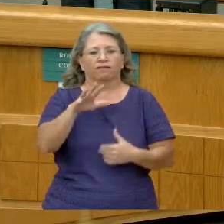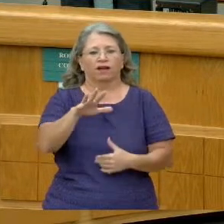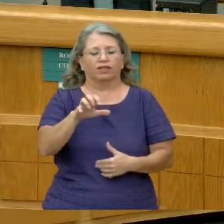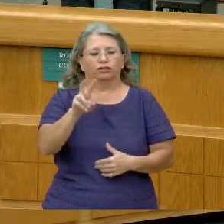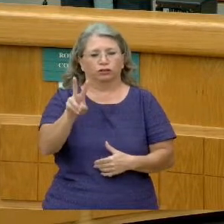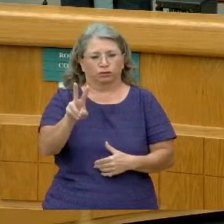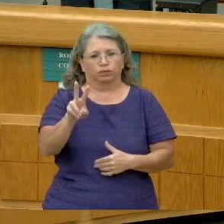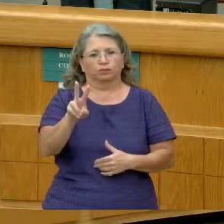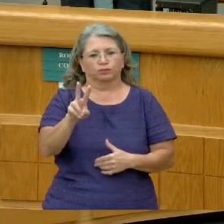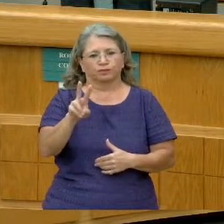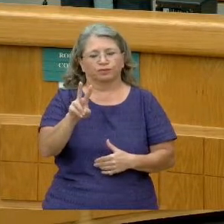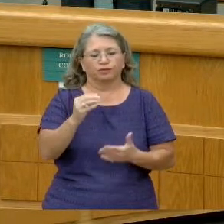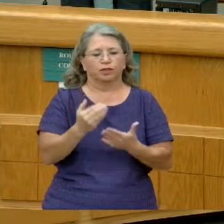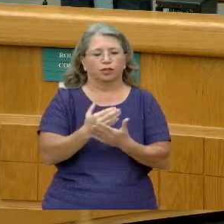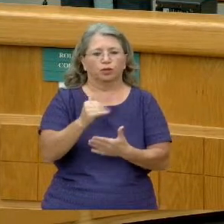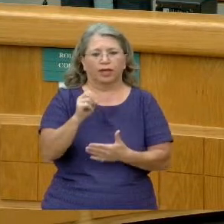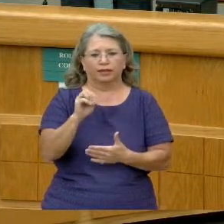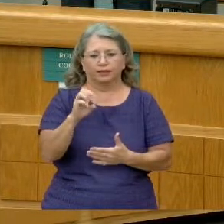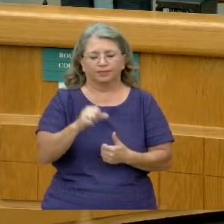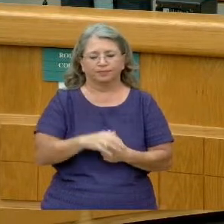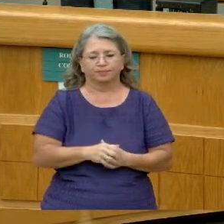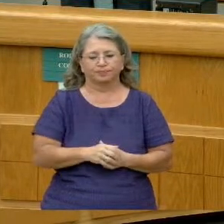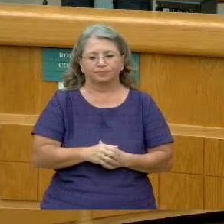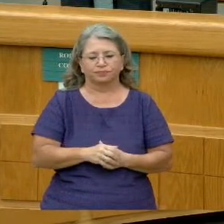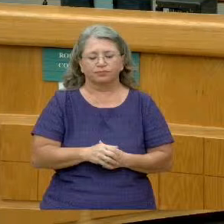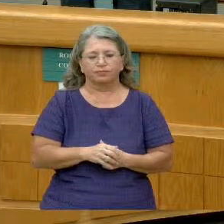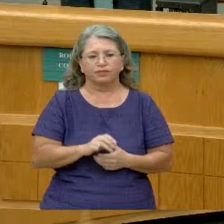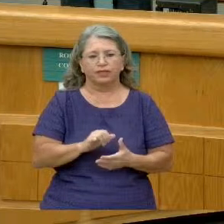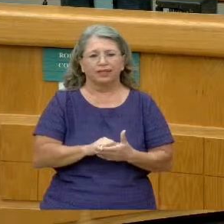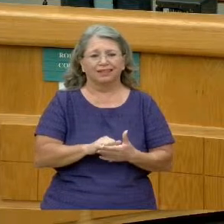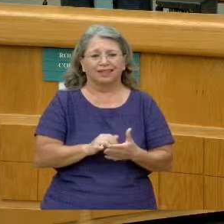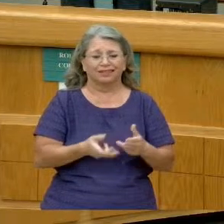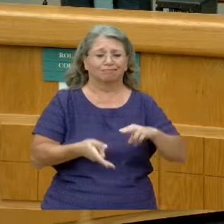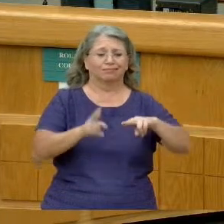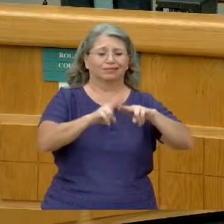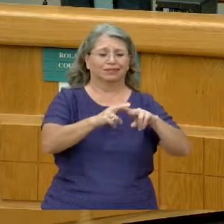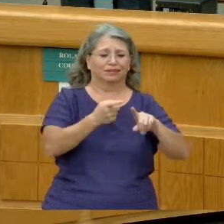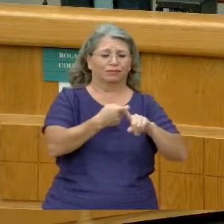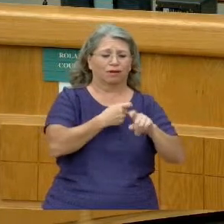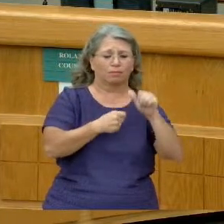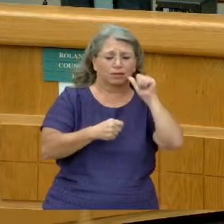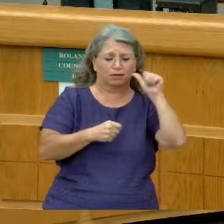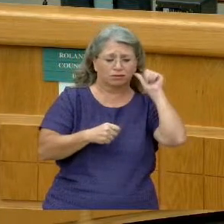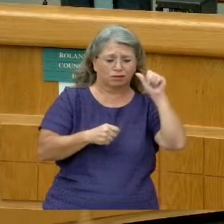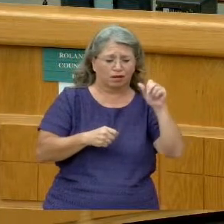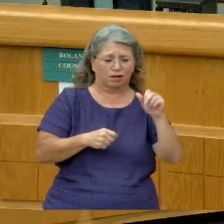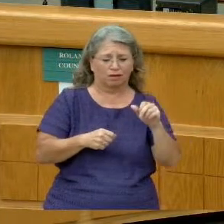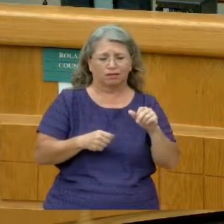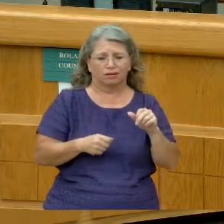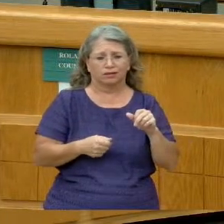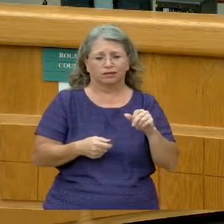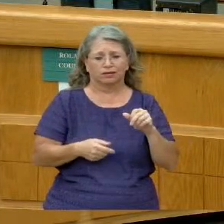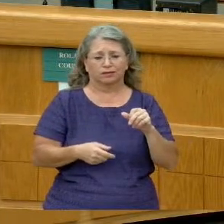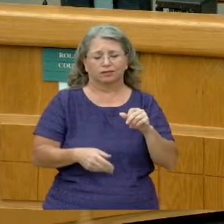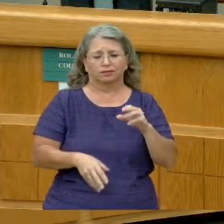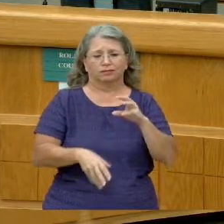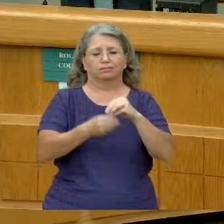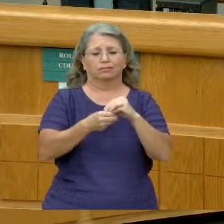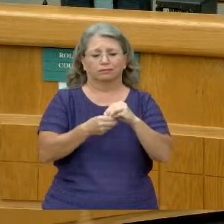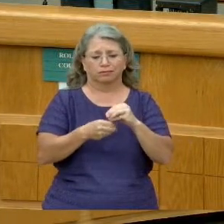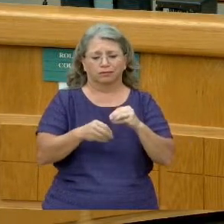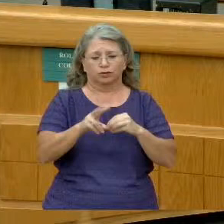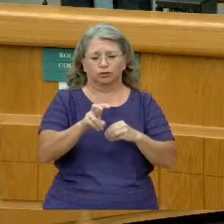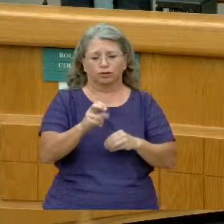502. And it's 213 more than yesterday, and more than the past couple of days